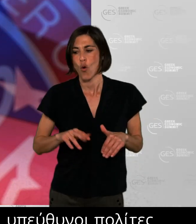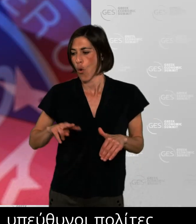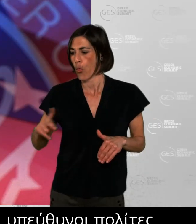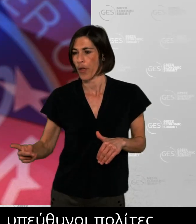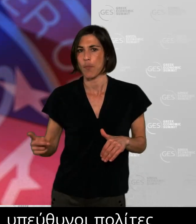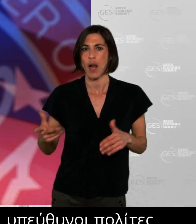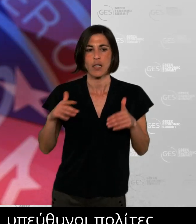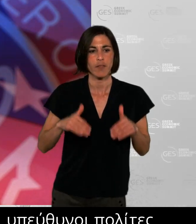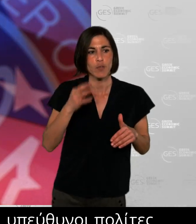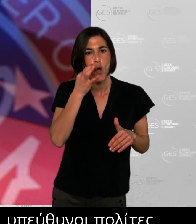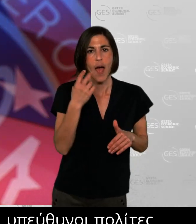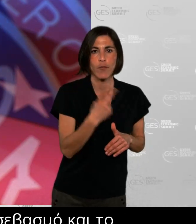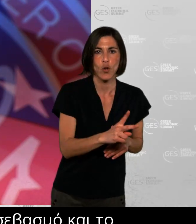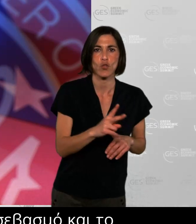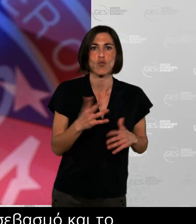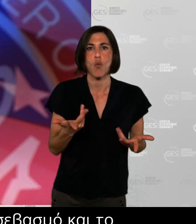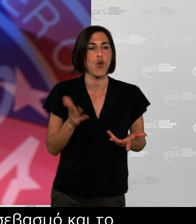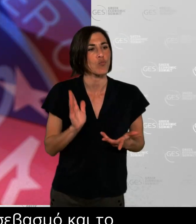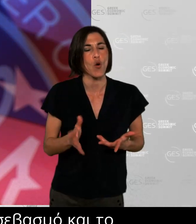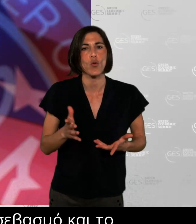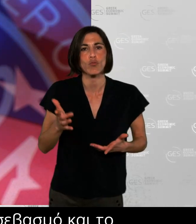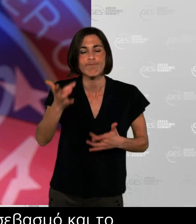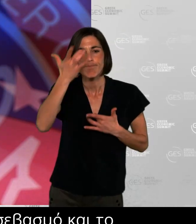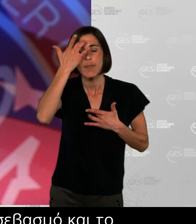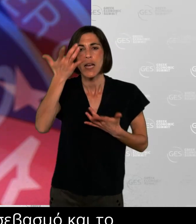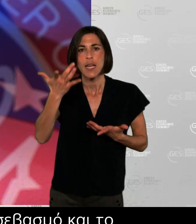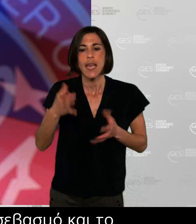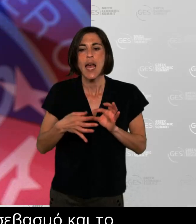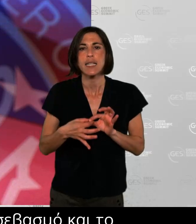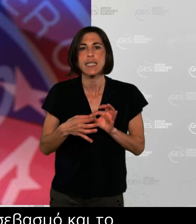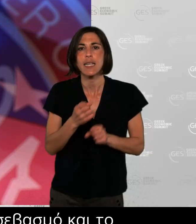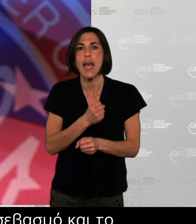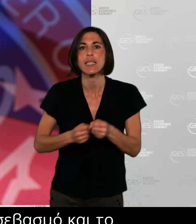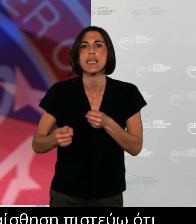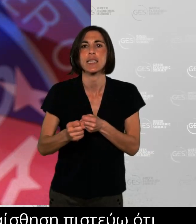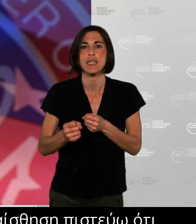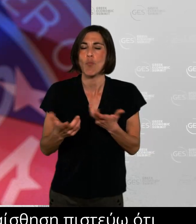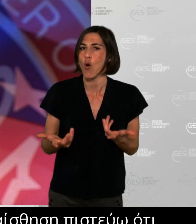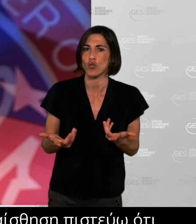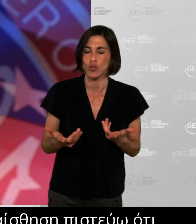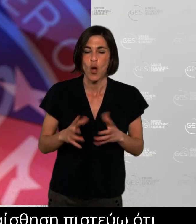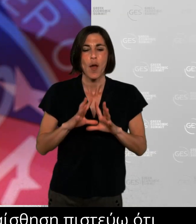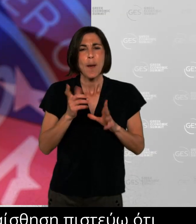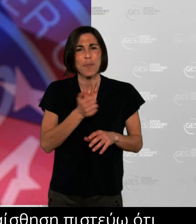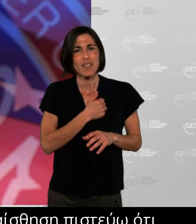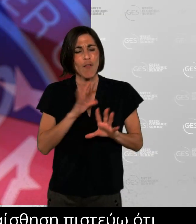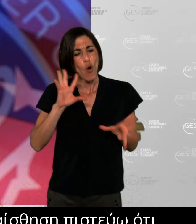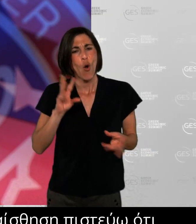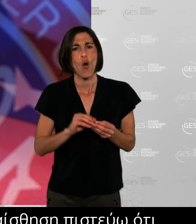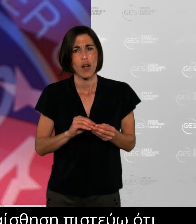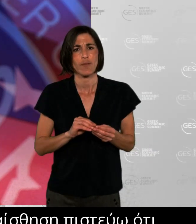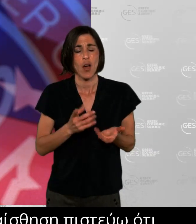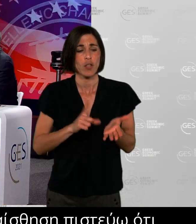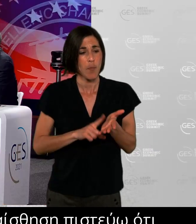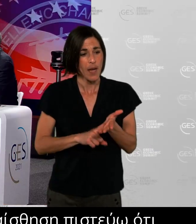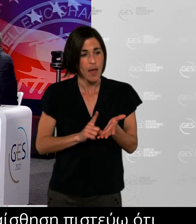the literature. I think these characteristics need to be specific, tangible goals that we seek to form in students through